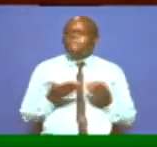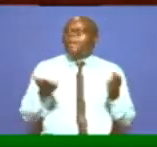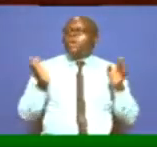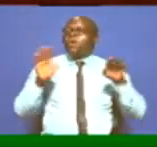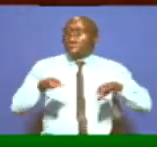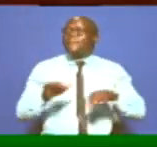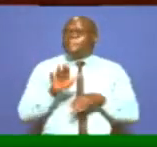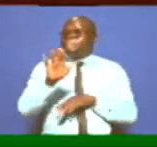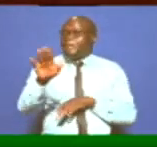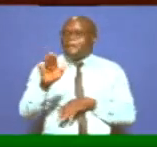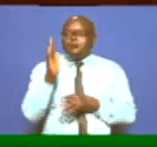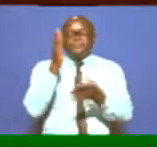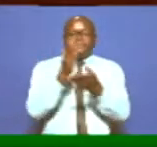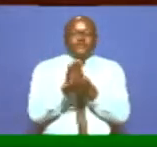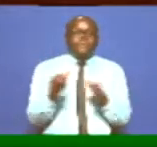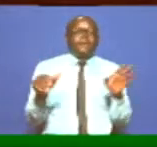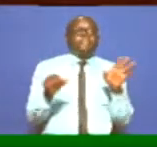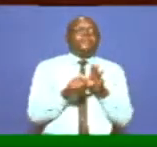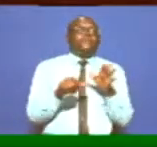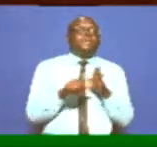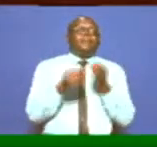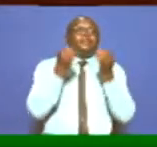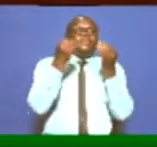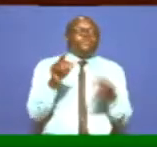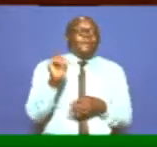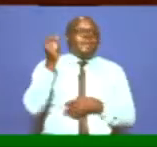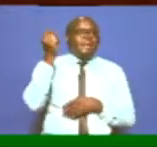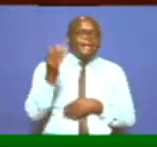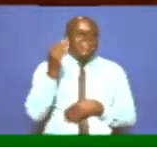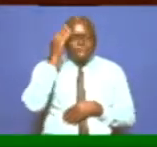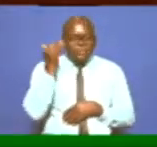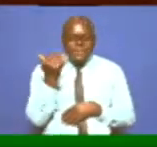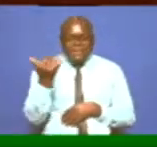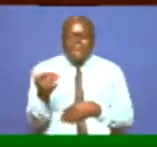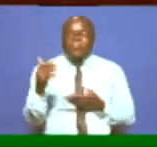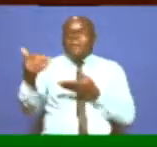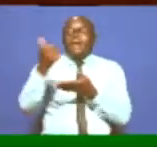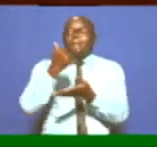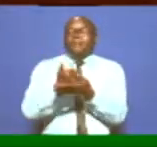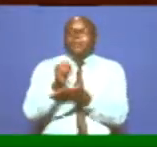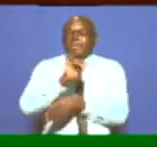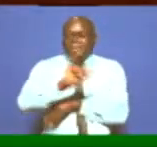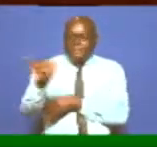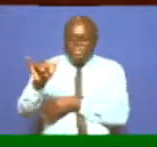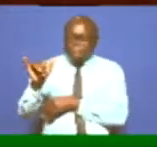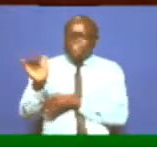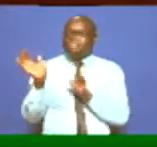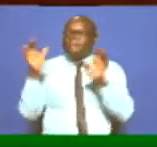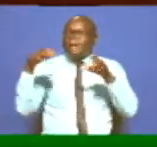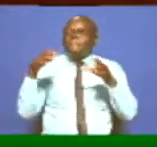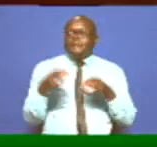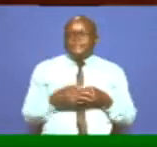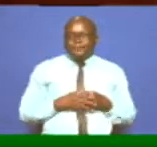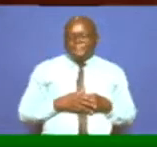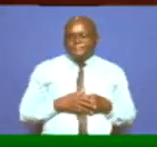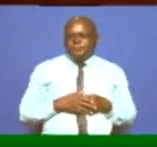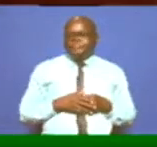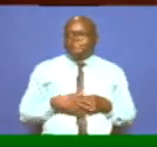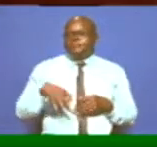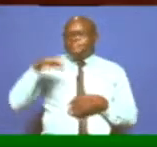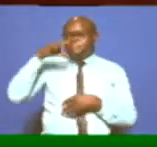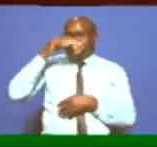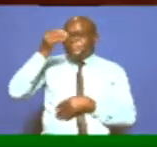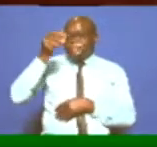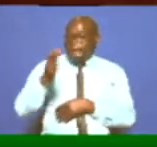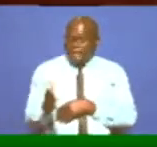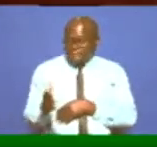be a detriment to many Kenyans currently employed by those companies. Honorable Speaker, it